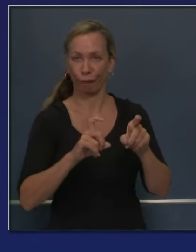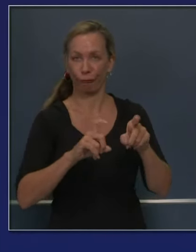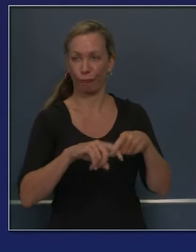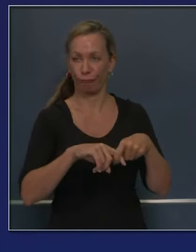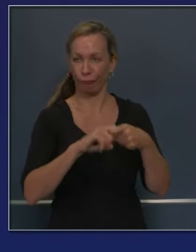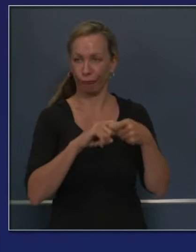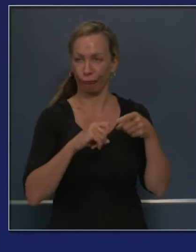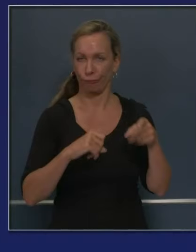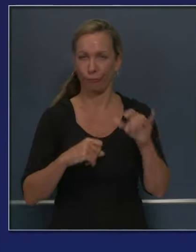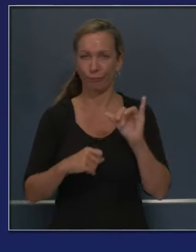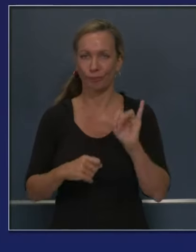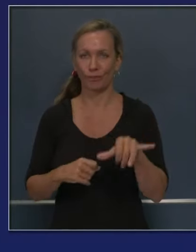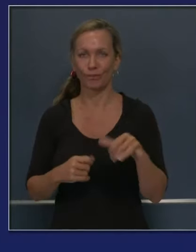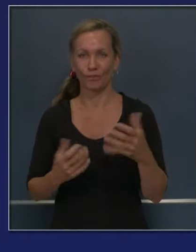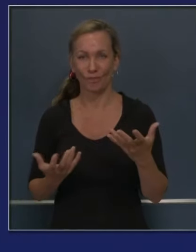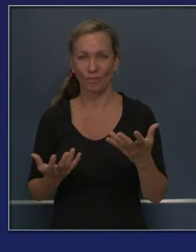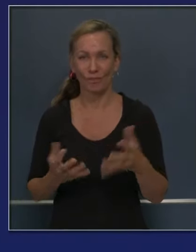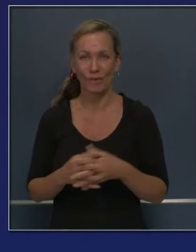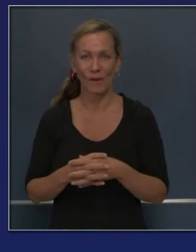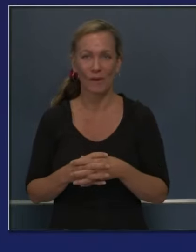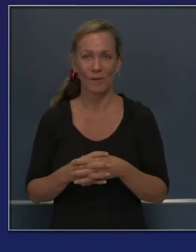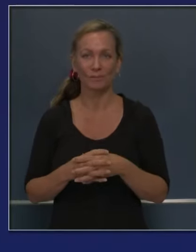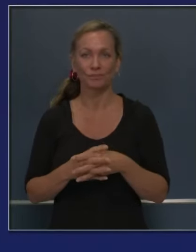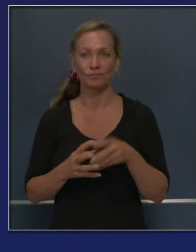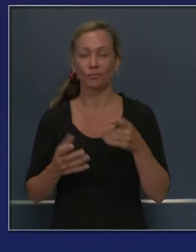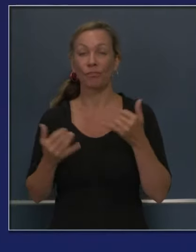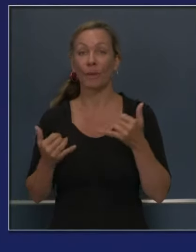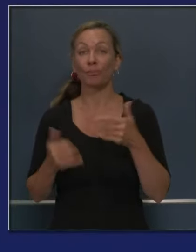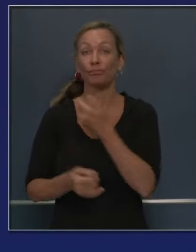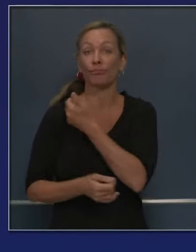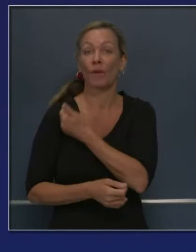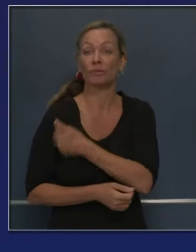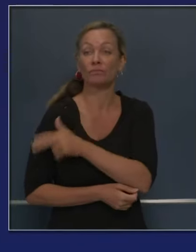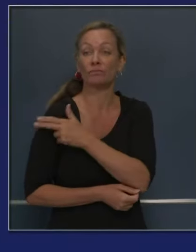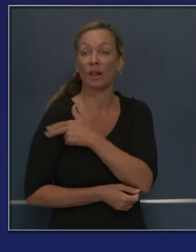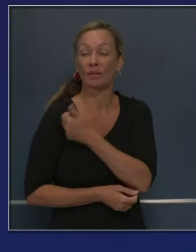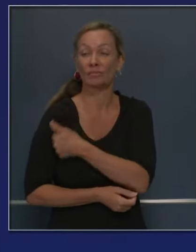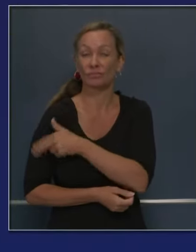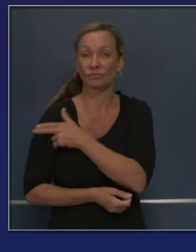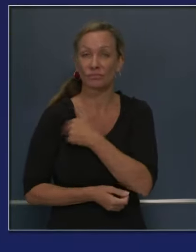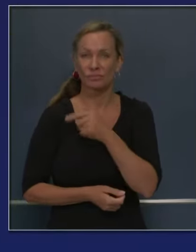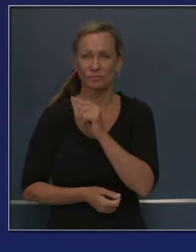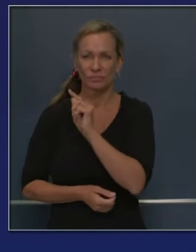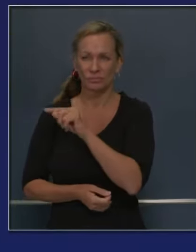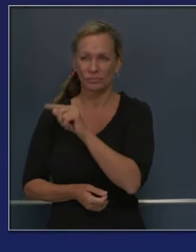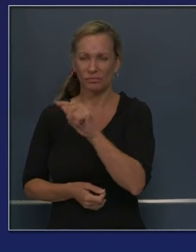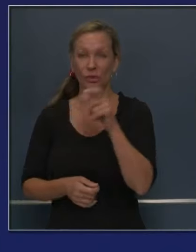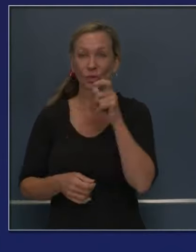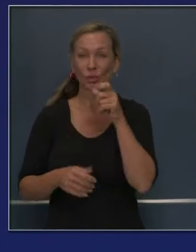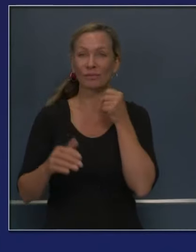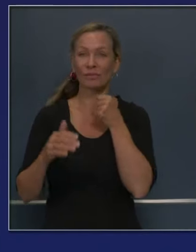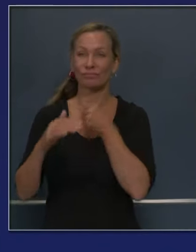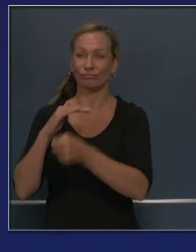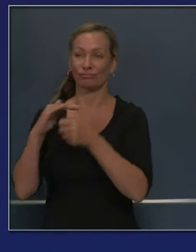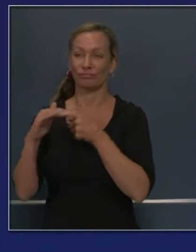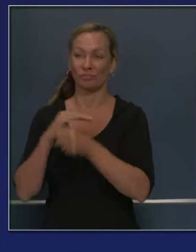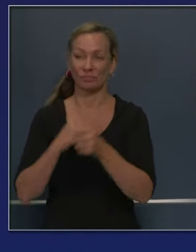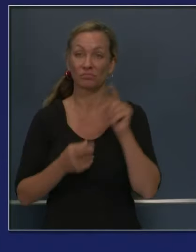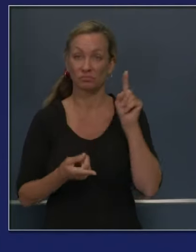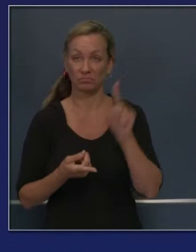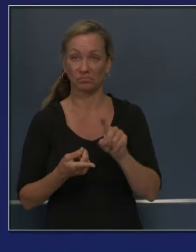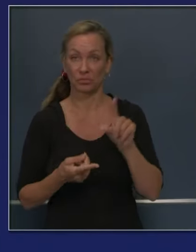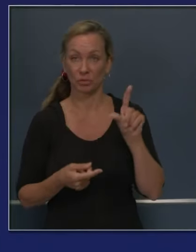in yesterday. Hospitalizations on the report that came in yesterday showed a 20% decrease over a